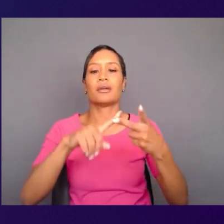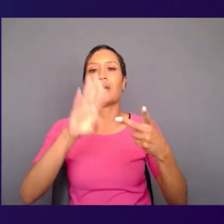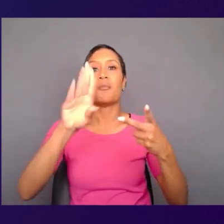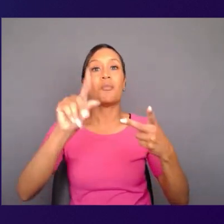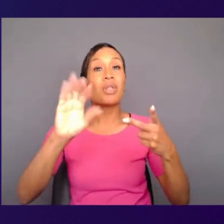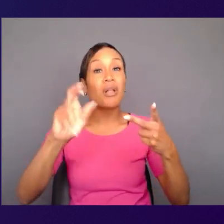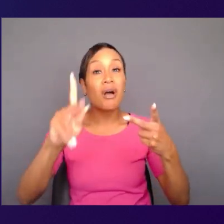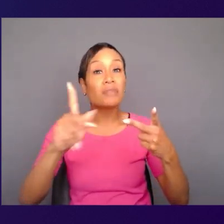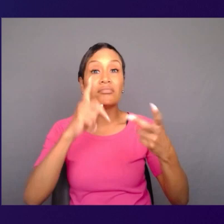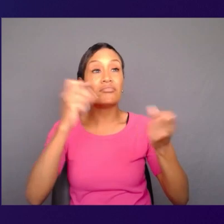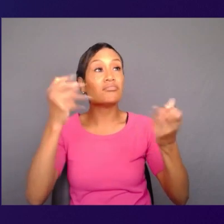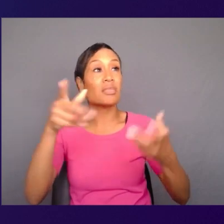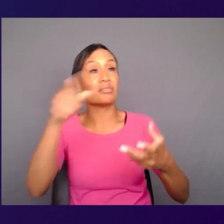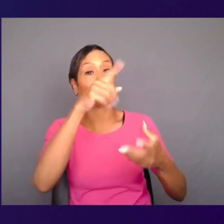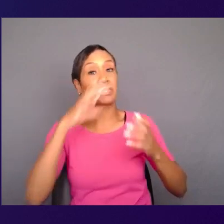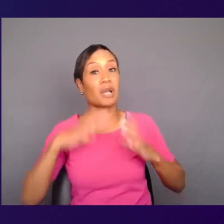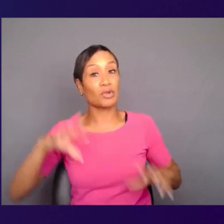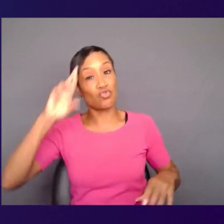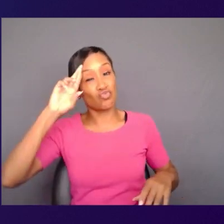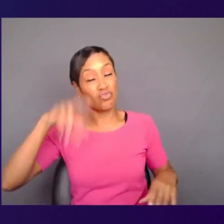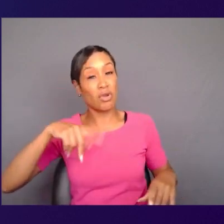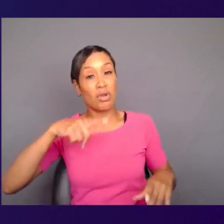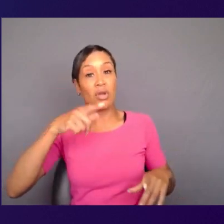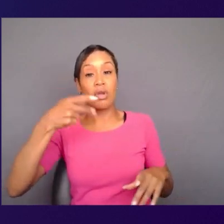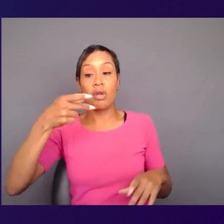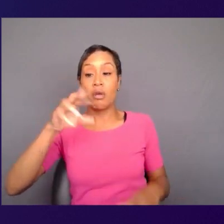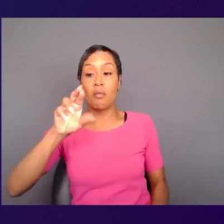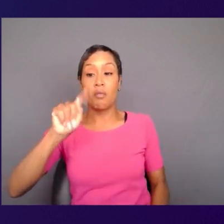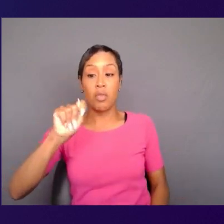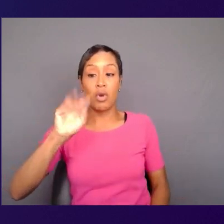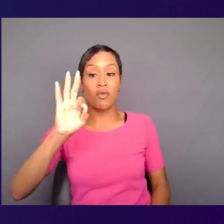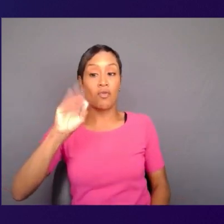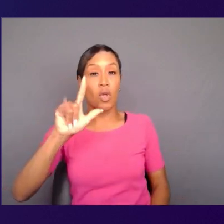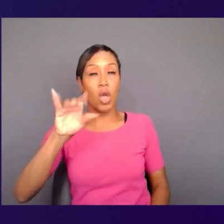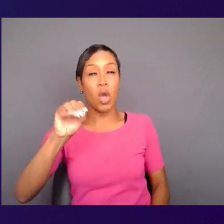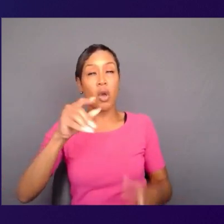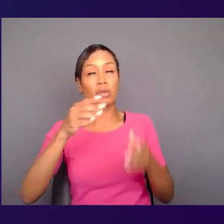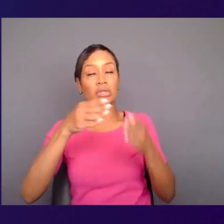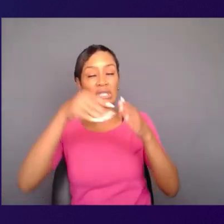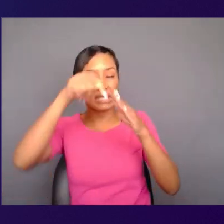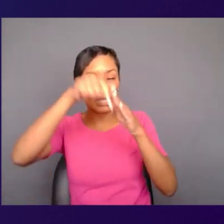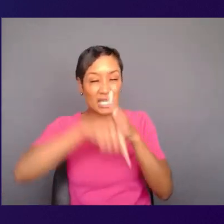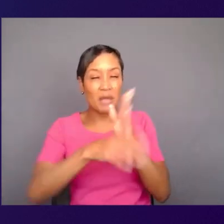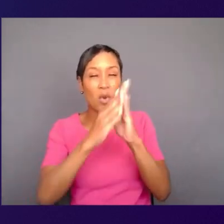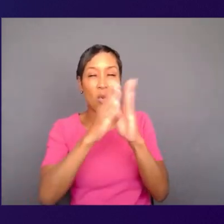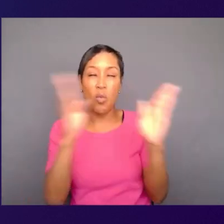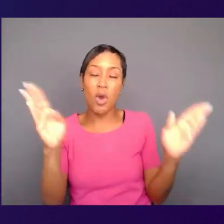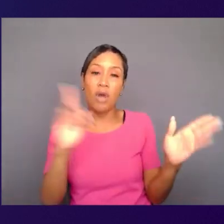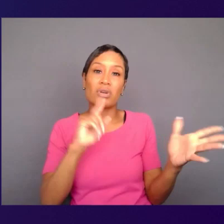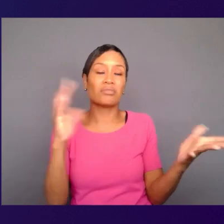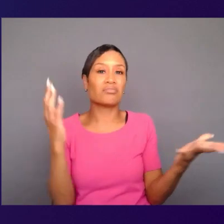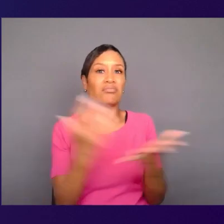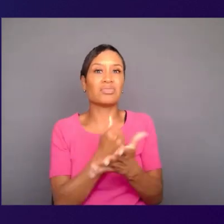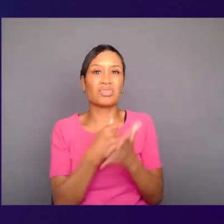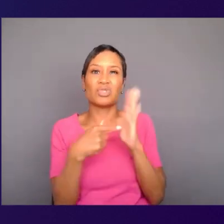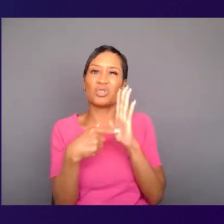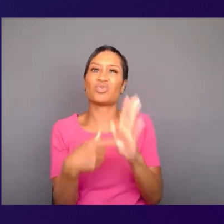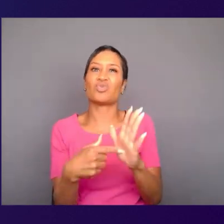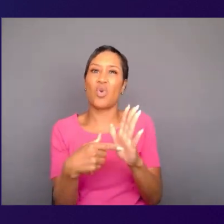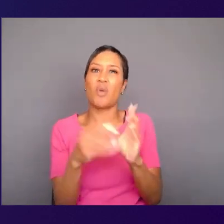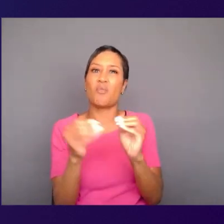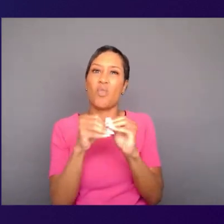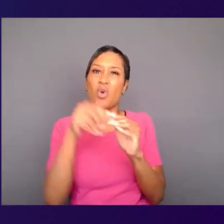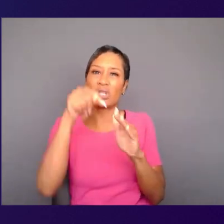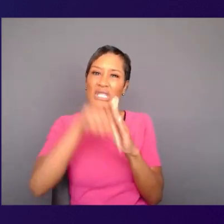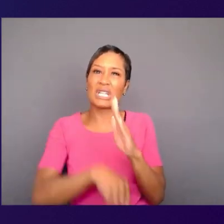customers realize that the portfolio has become very deep and very wide, and this is really a chance to show that in more detail.